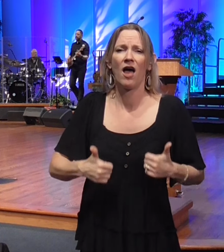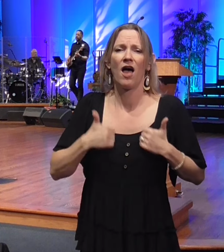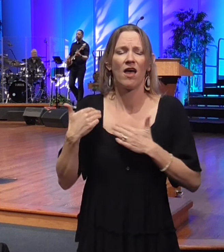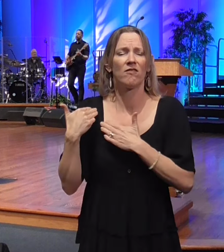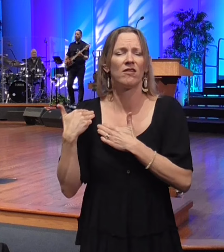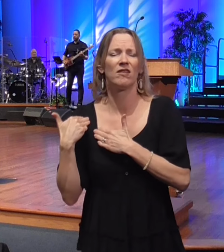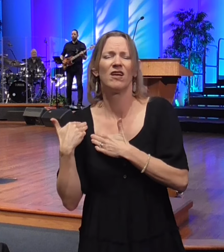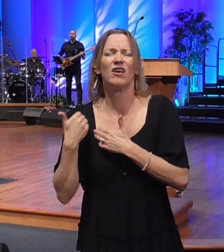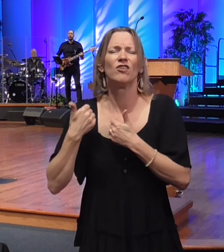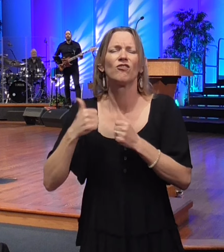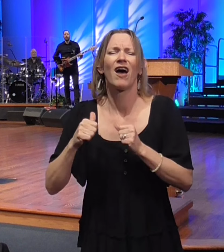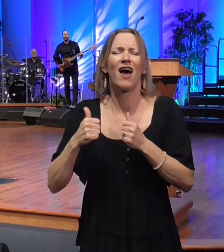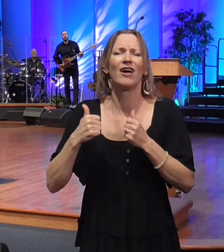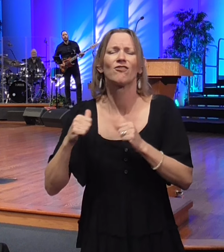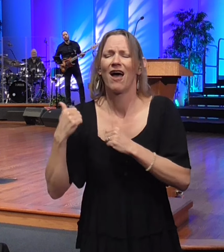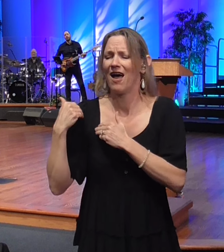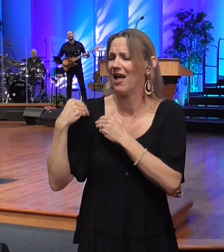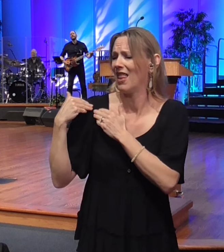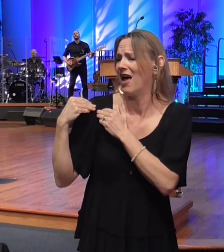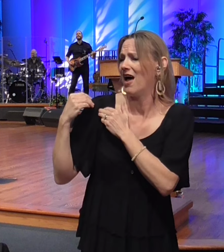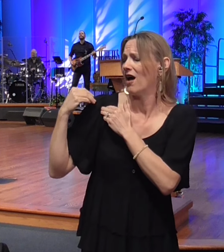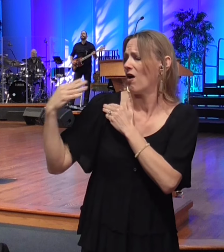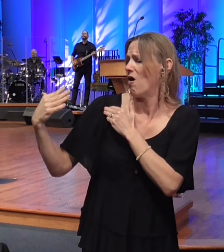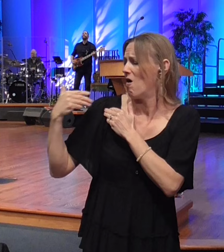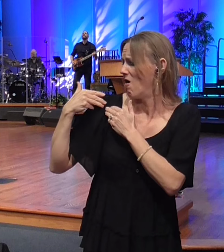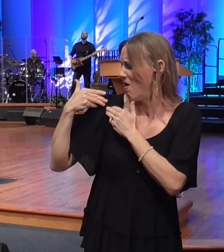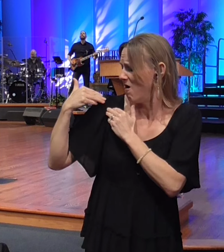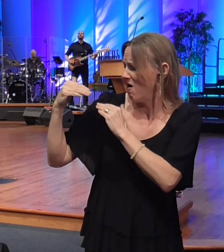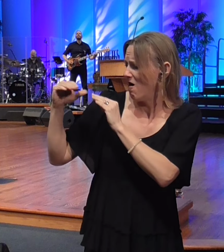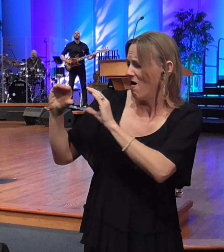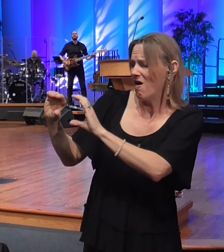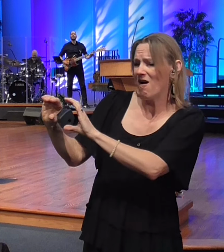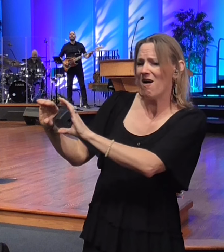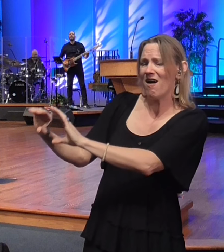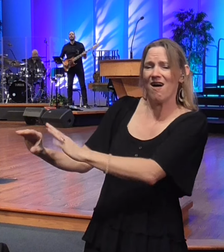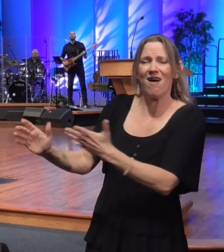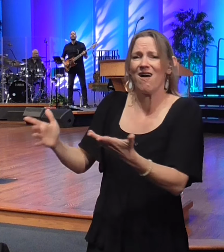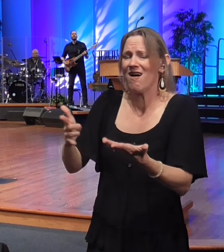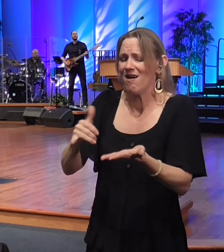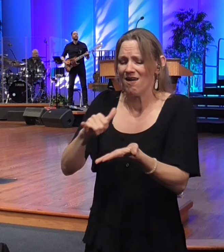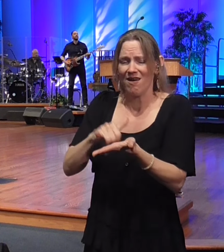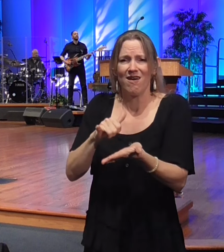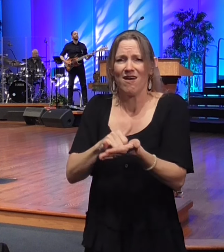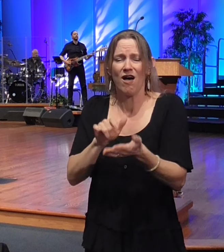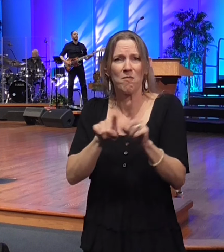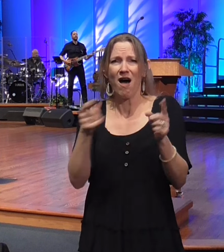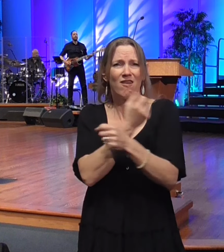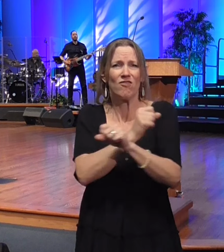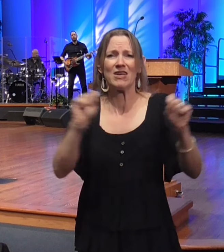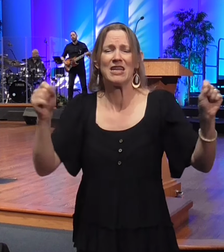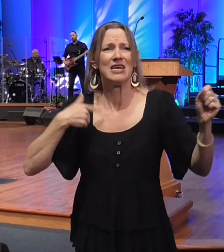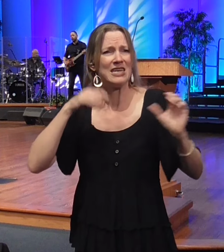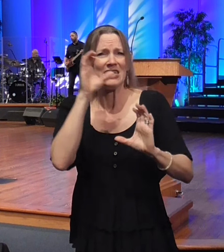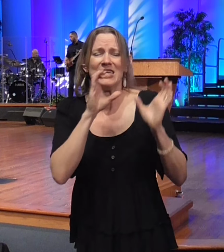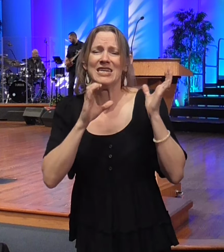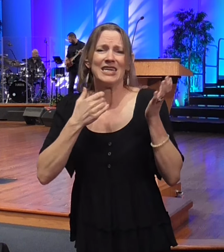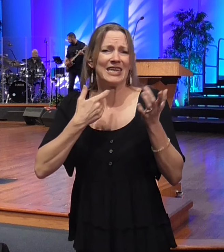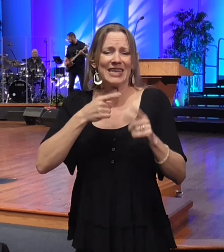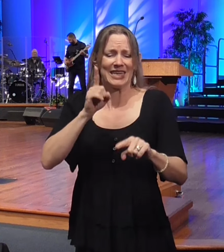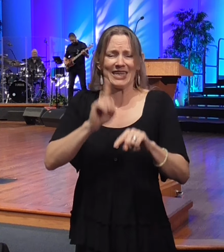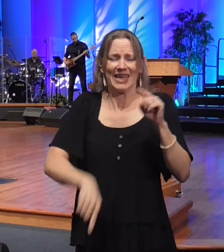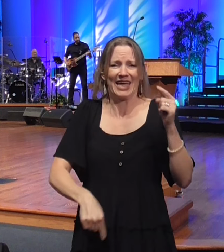I tried to leave them all behind. But freedom is one thing I could never